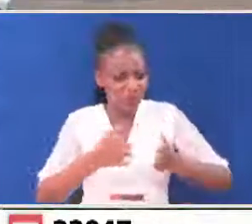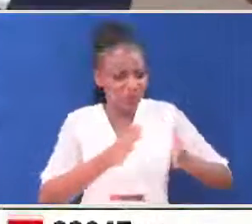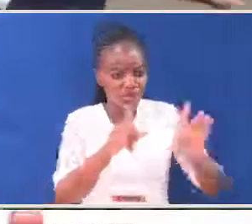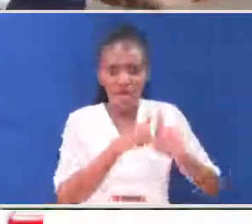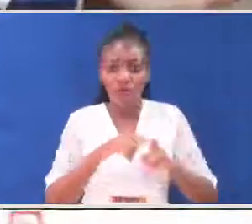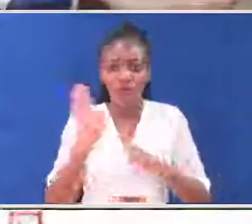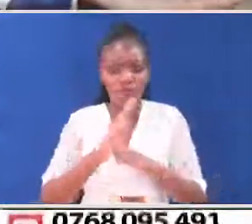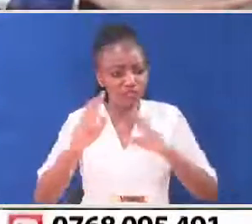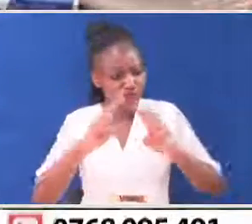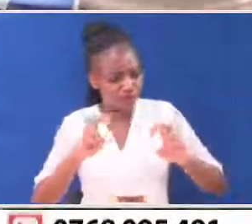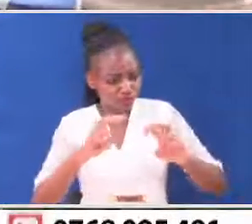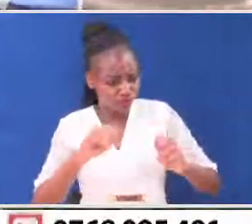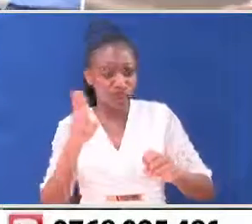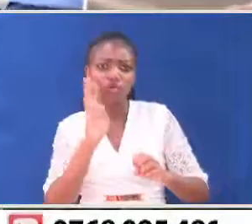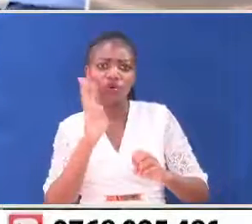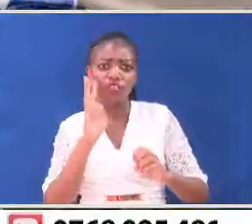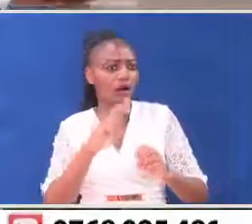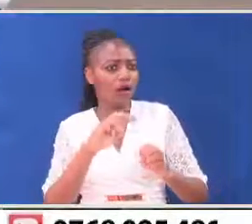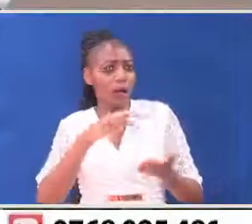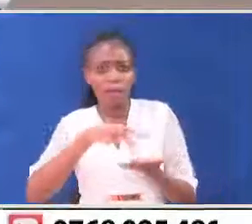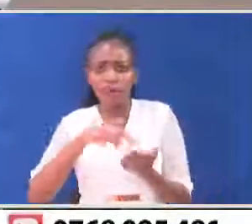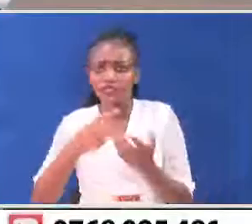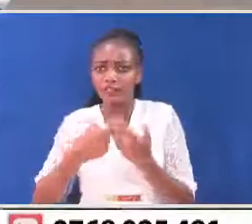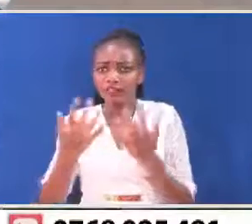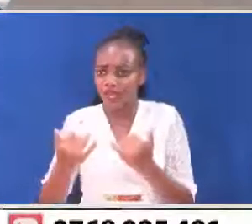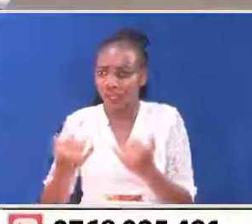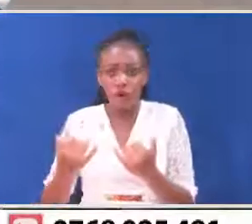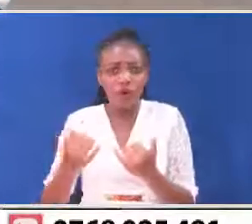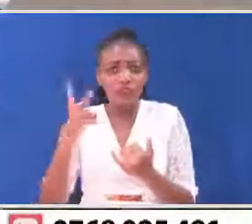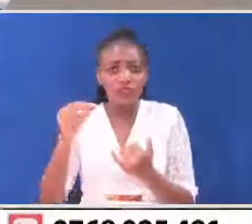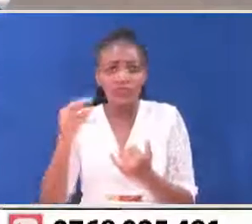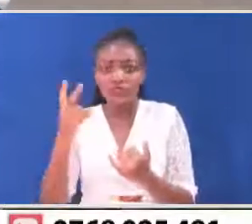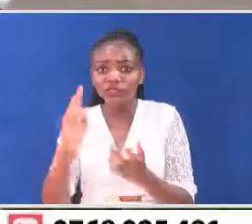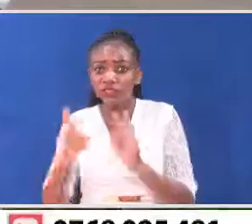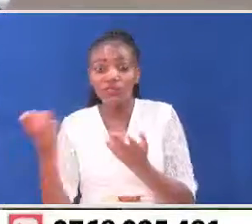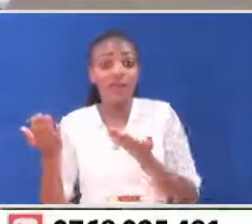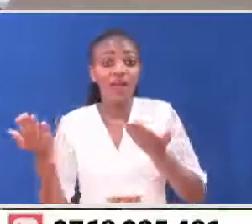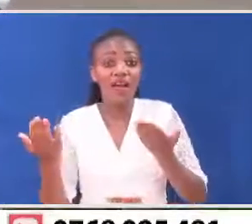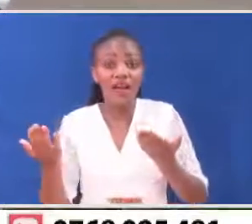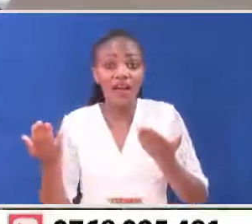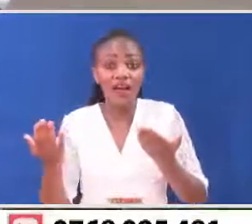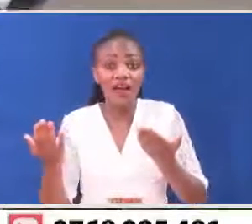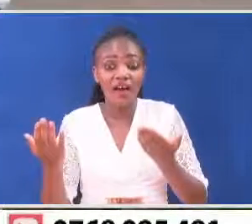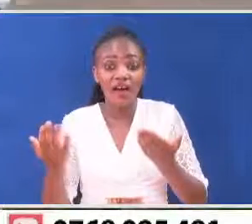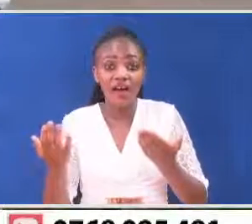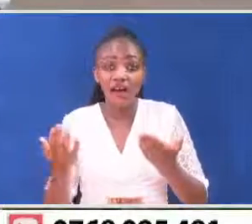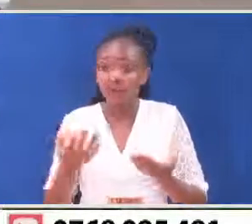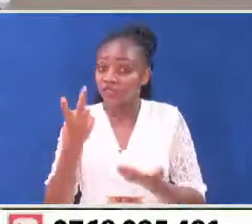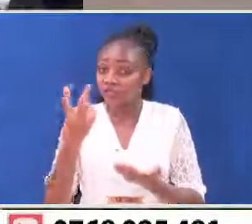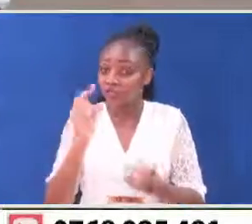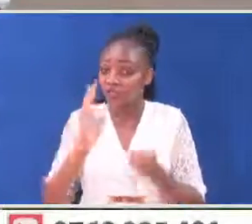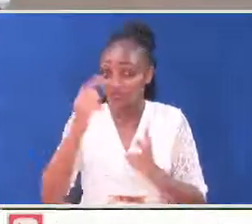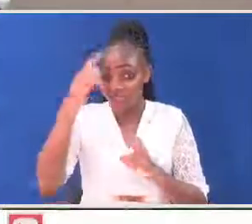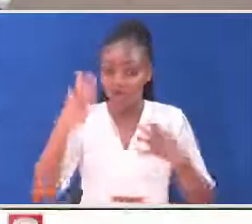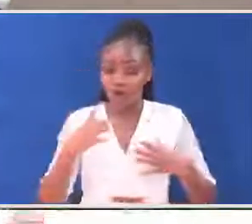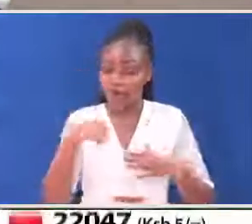busy looking at water projects in their areas. But will they be there in 2022? They have not survived. 2022 is going to be for those of